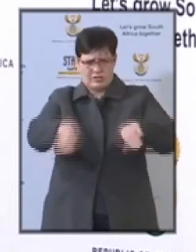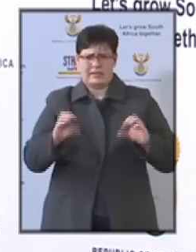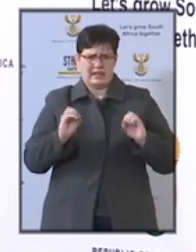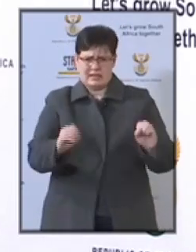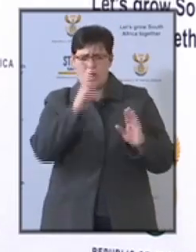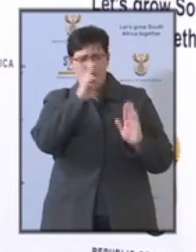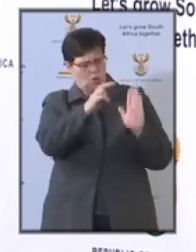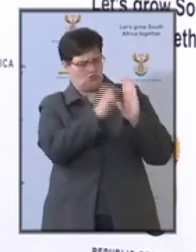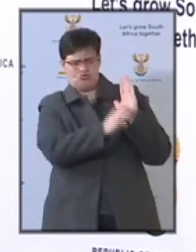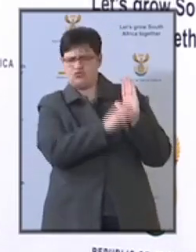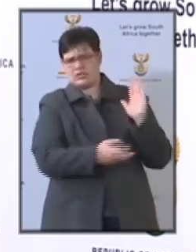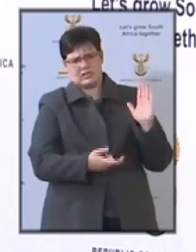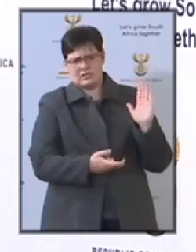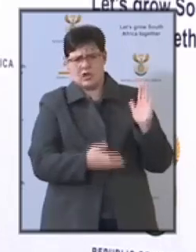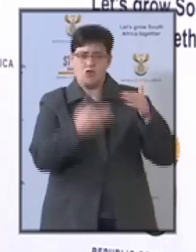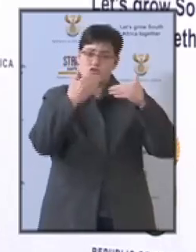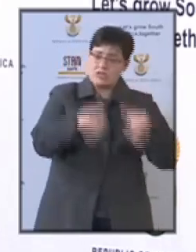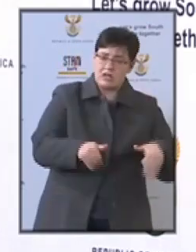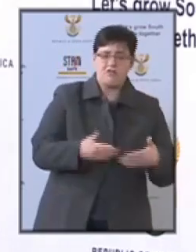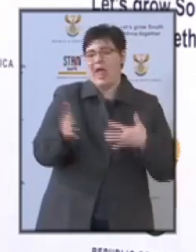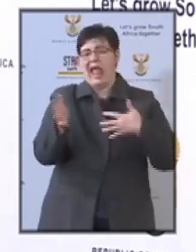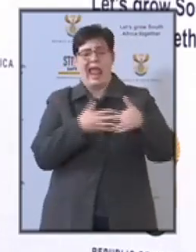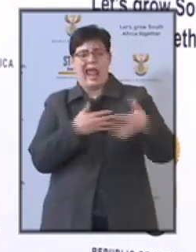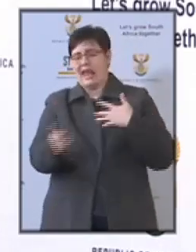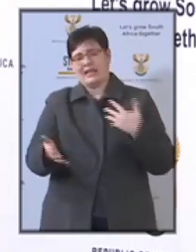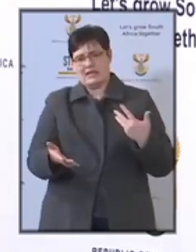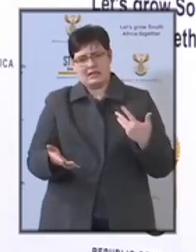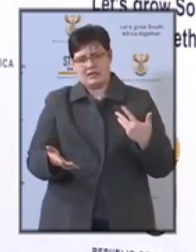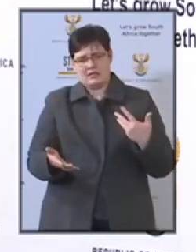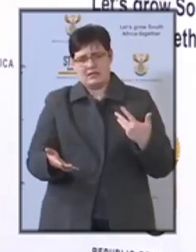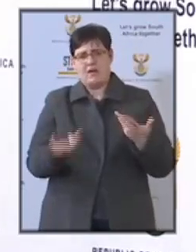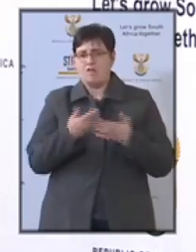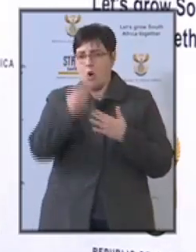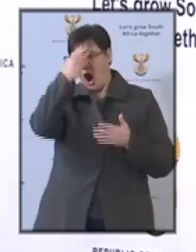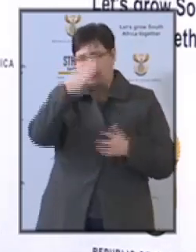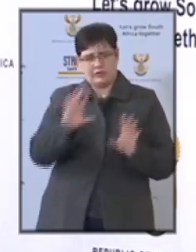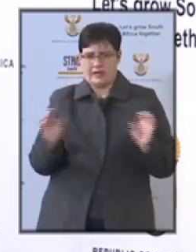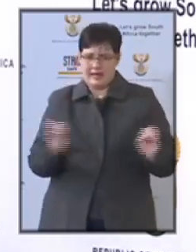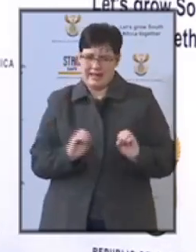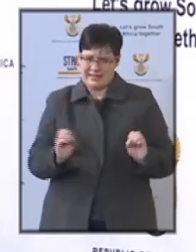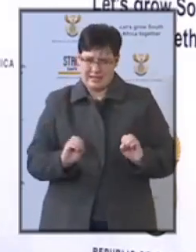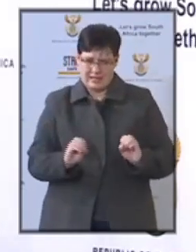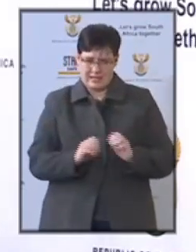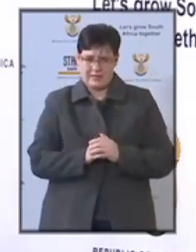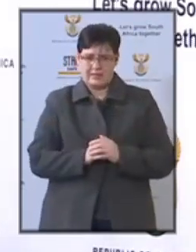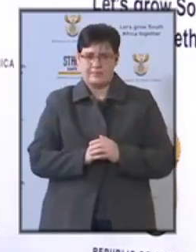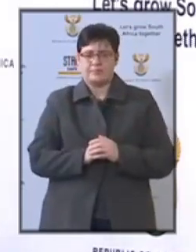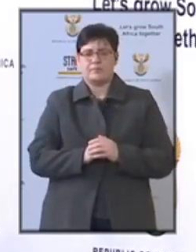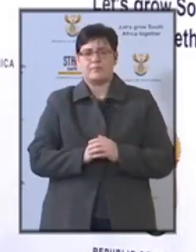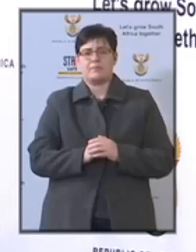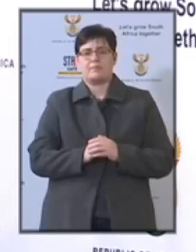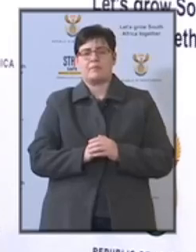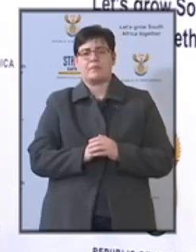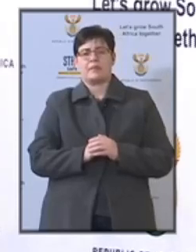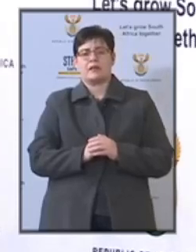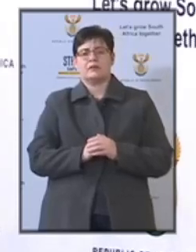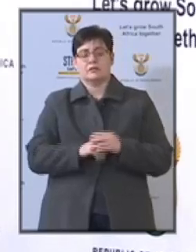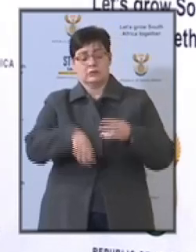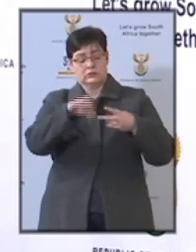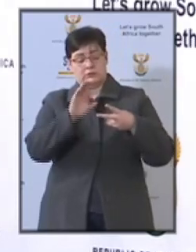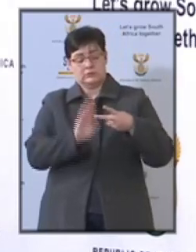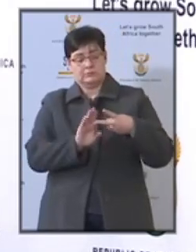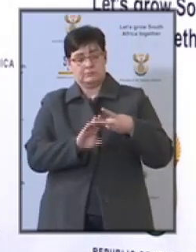the regulations, there are no restriction for anything in terms of accommodation within level 2. In terms